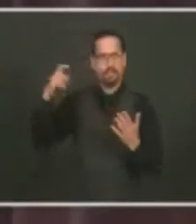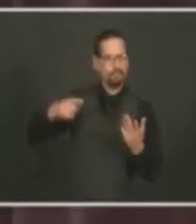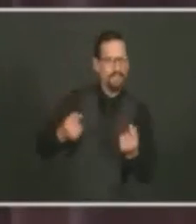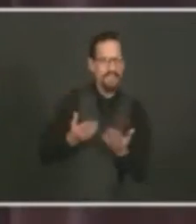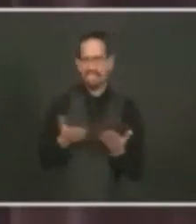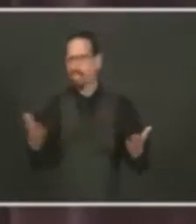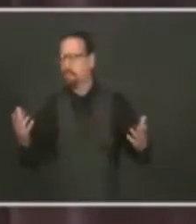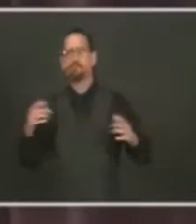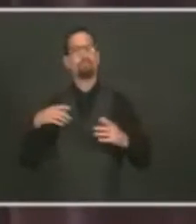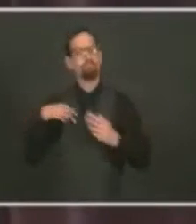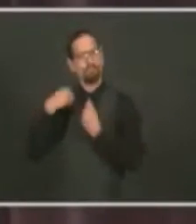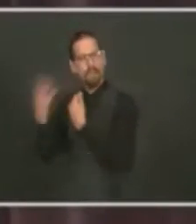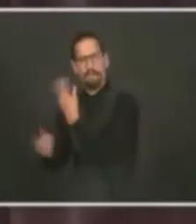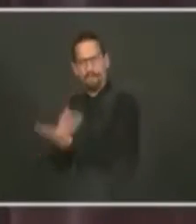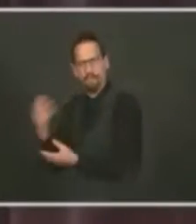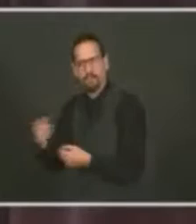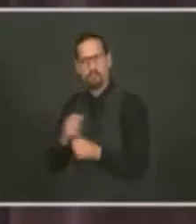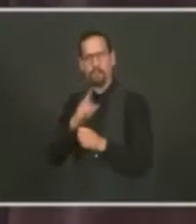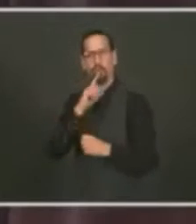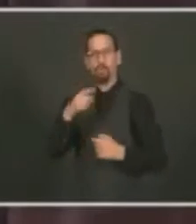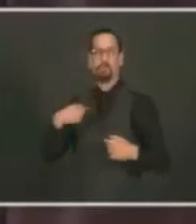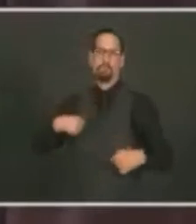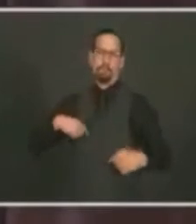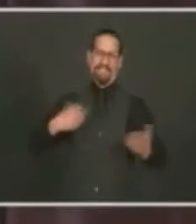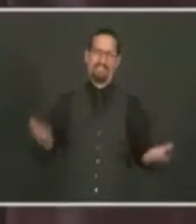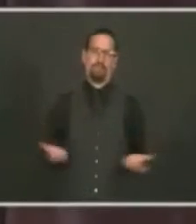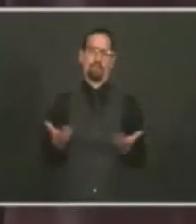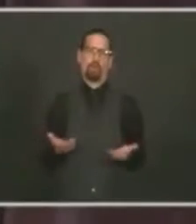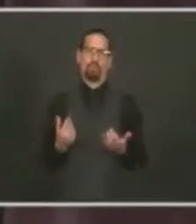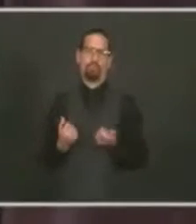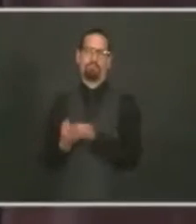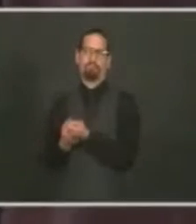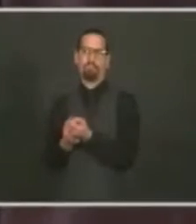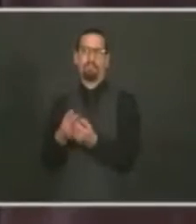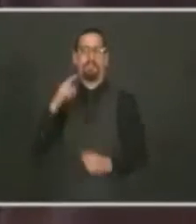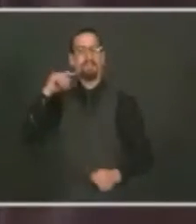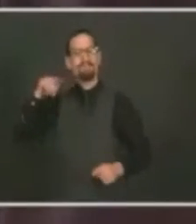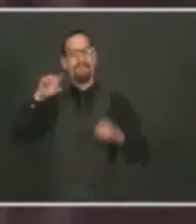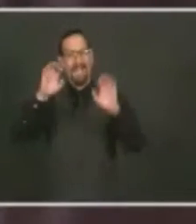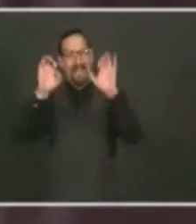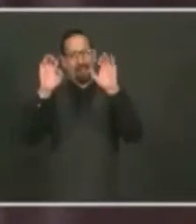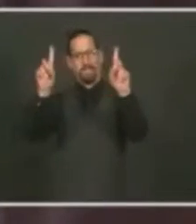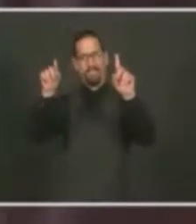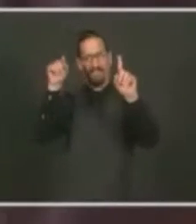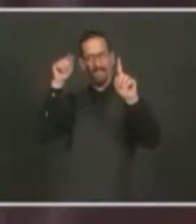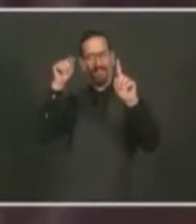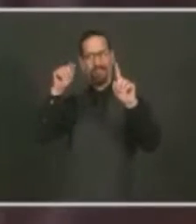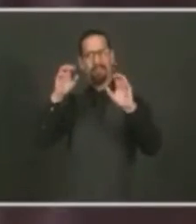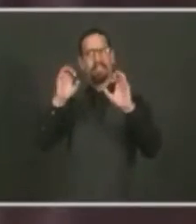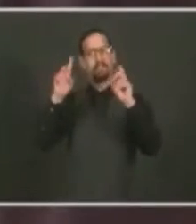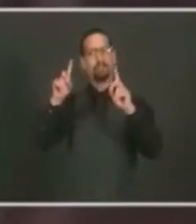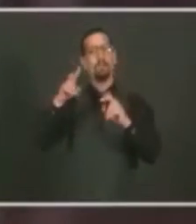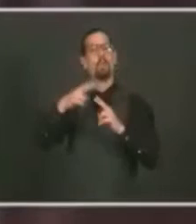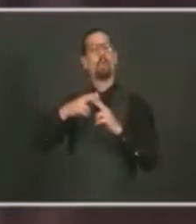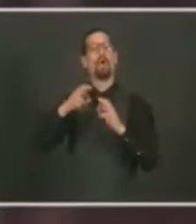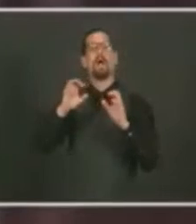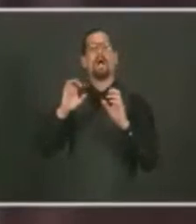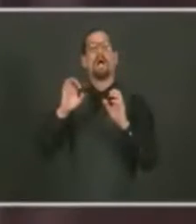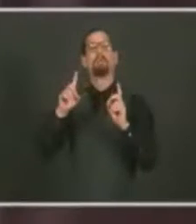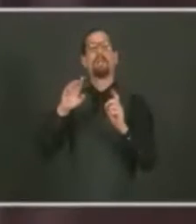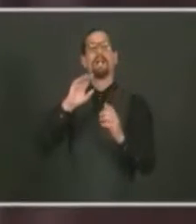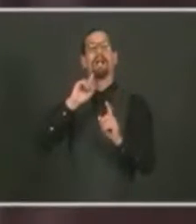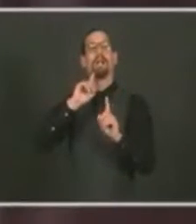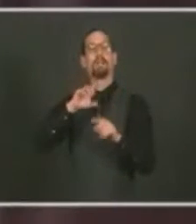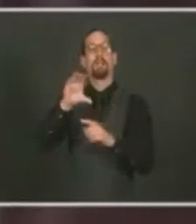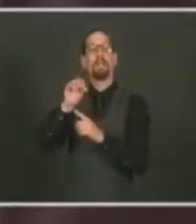to. The education command center, what we call the Education Operations Center, they've